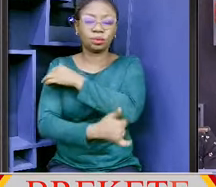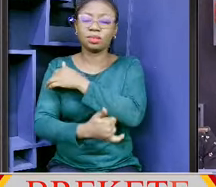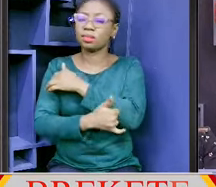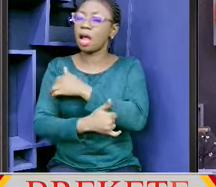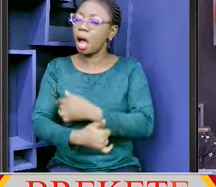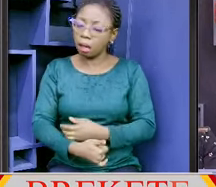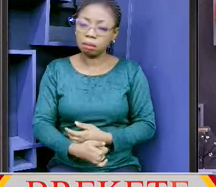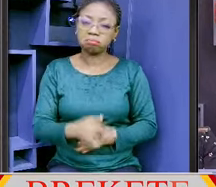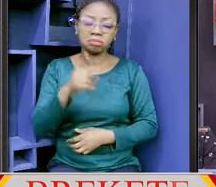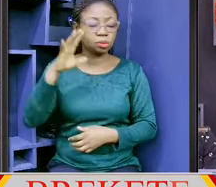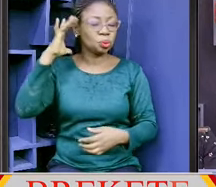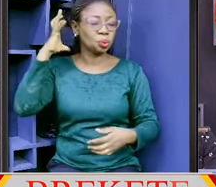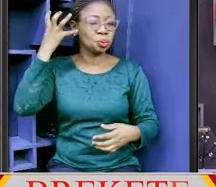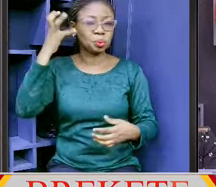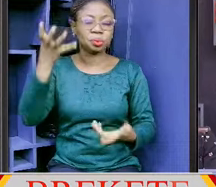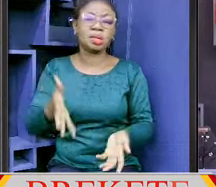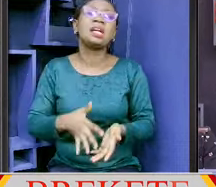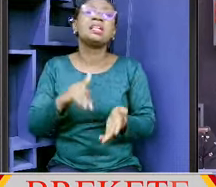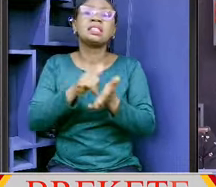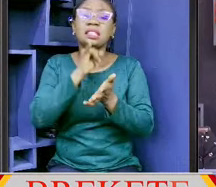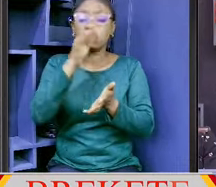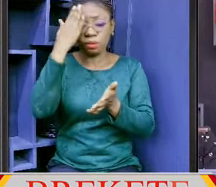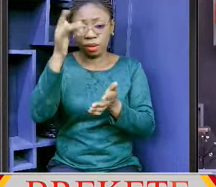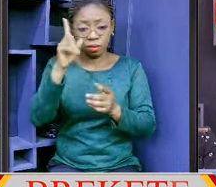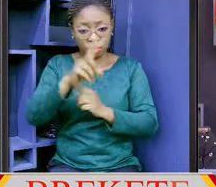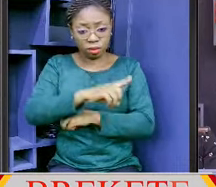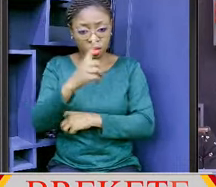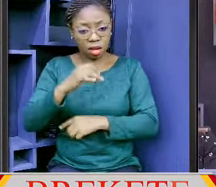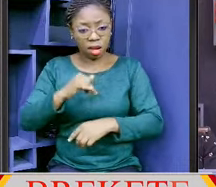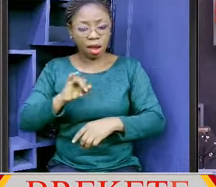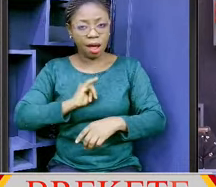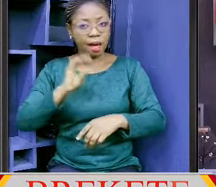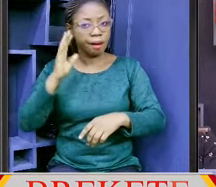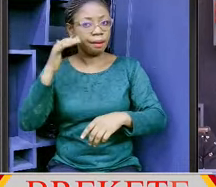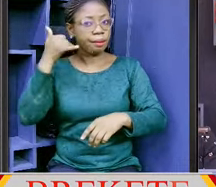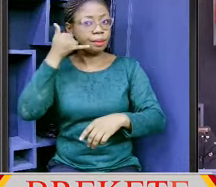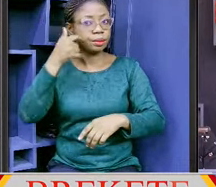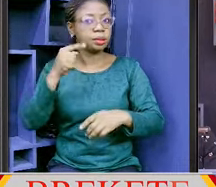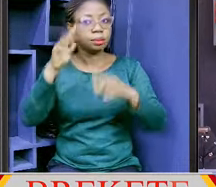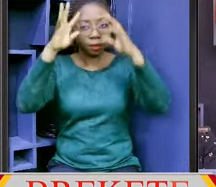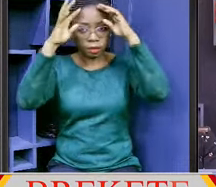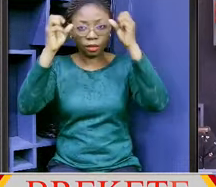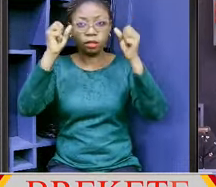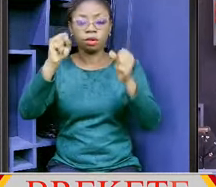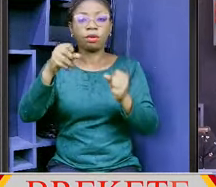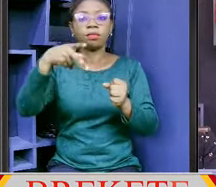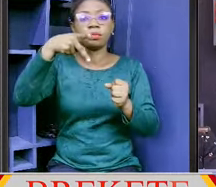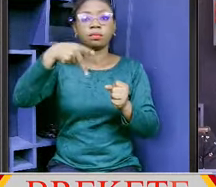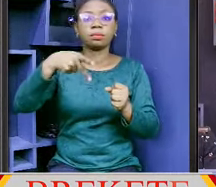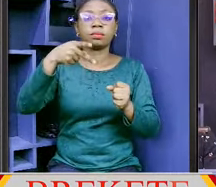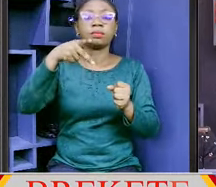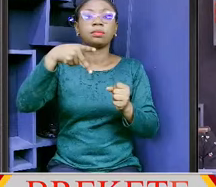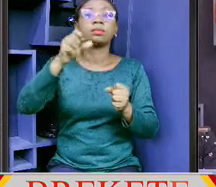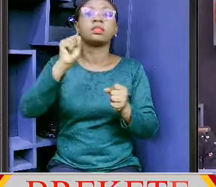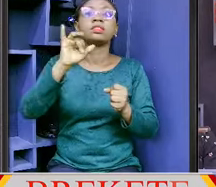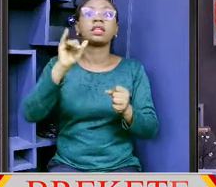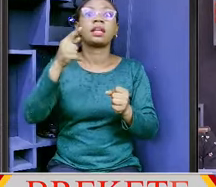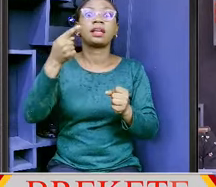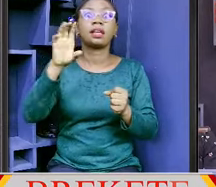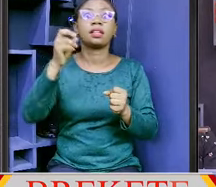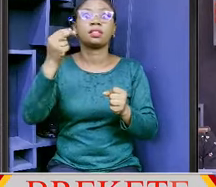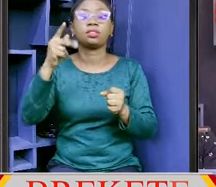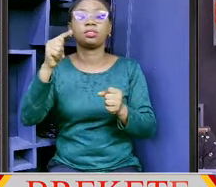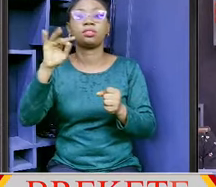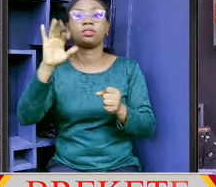crazy. Now I make the other day where I call the president of psychiatric doctors. I say, even me, I need